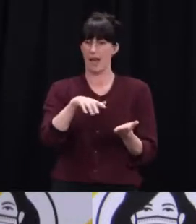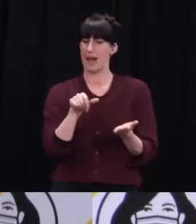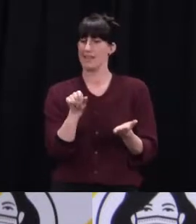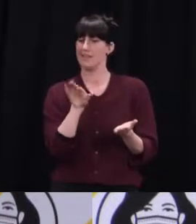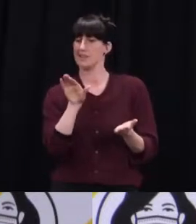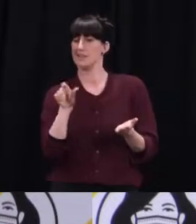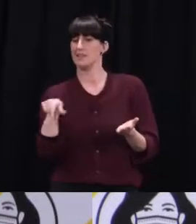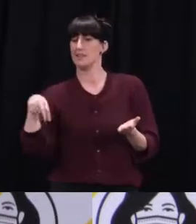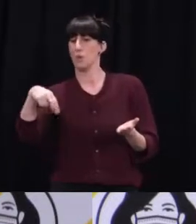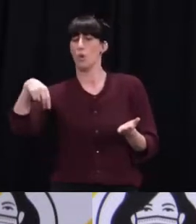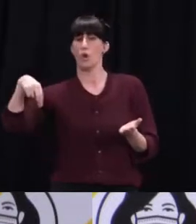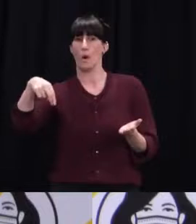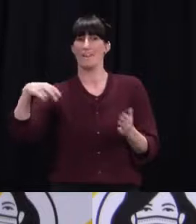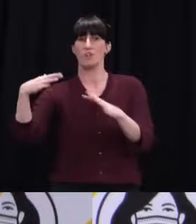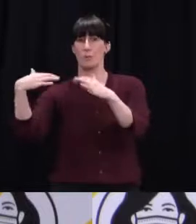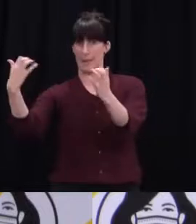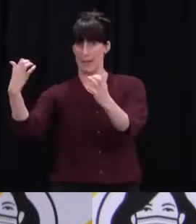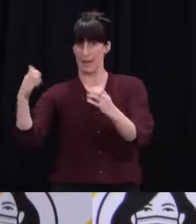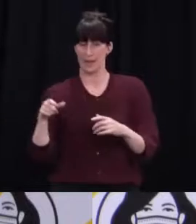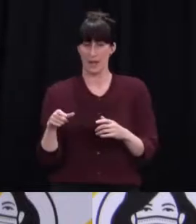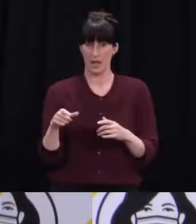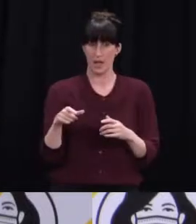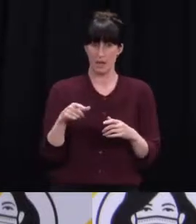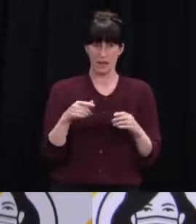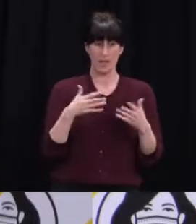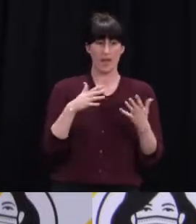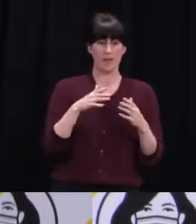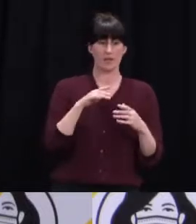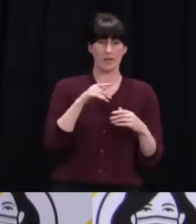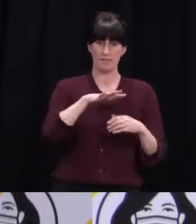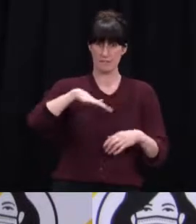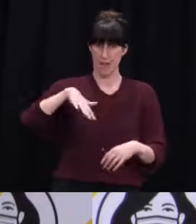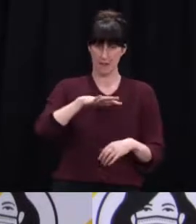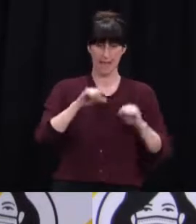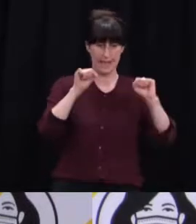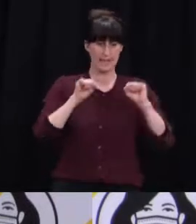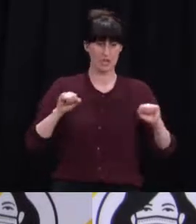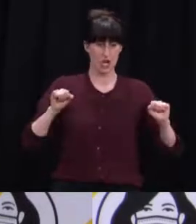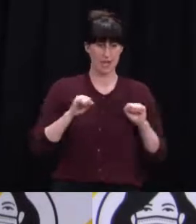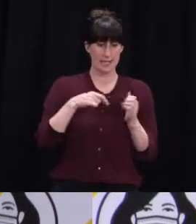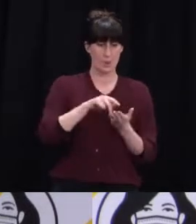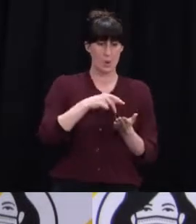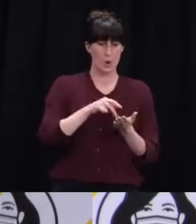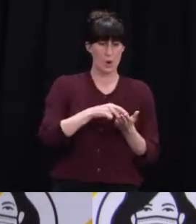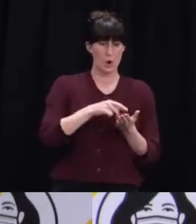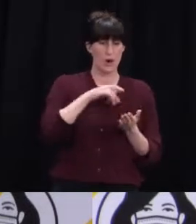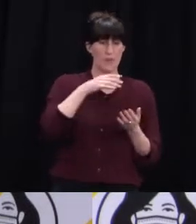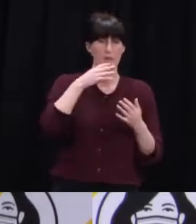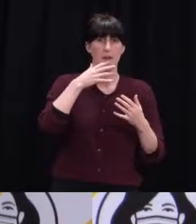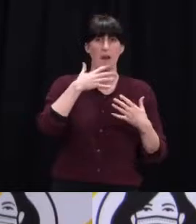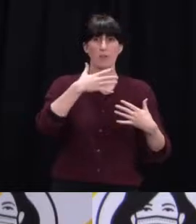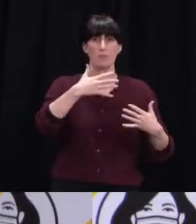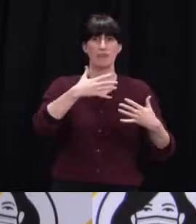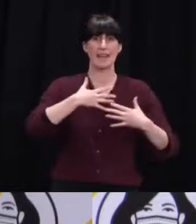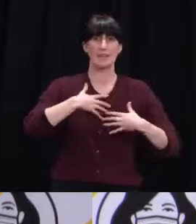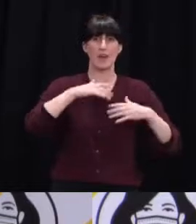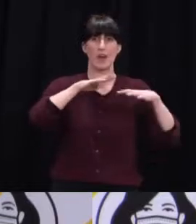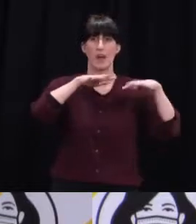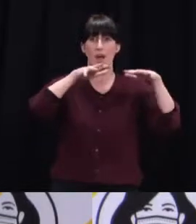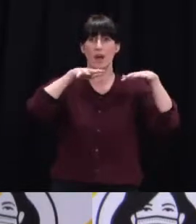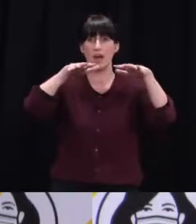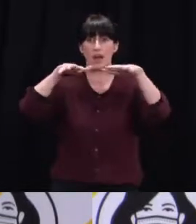was using that walkway that uses the same airspace when that family, who were already positive because they had picked it up from between the 7th and 9th,